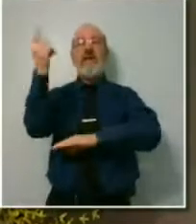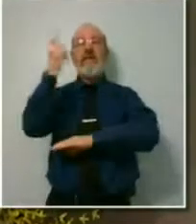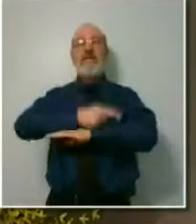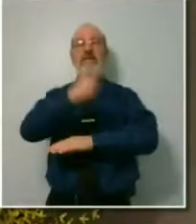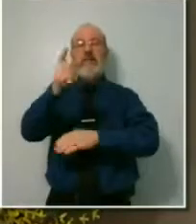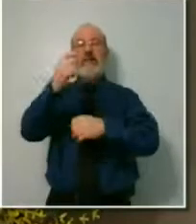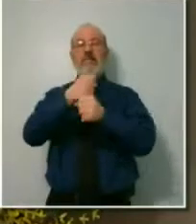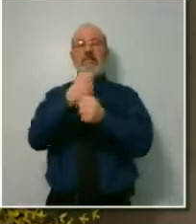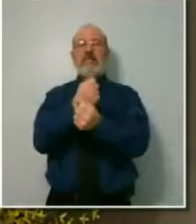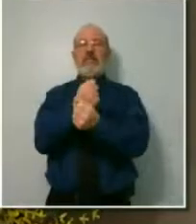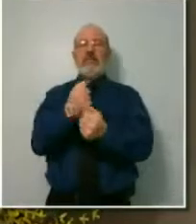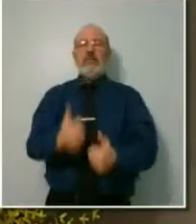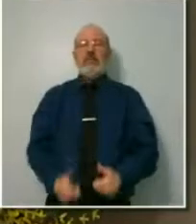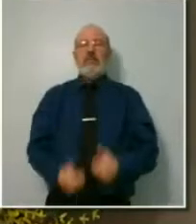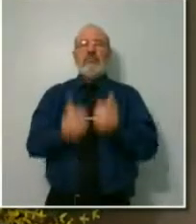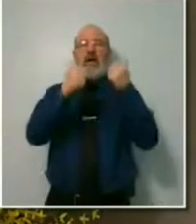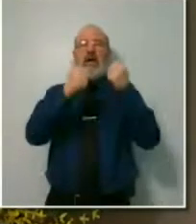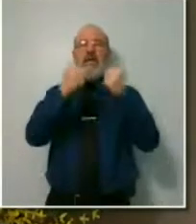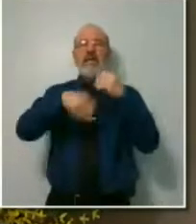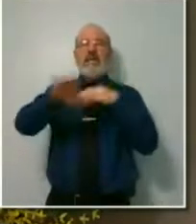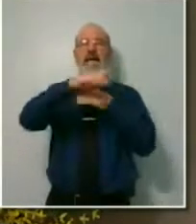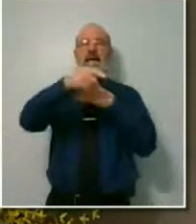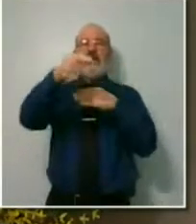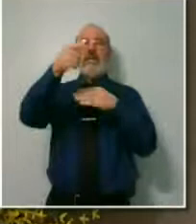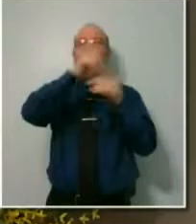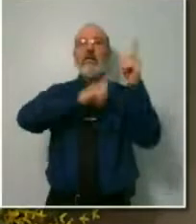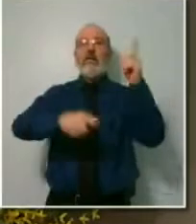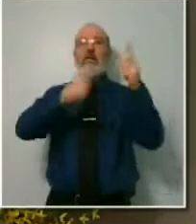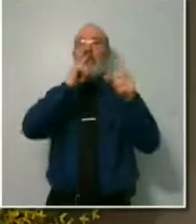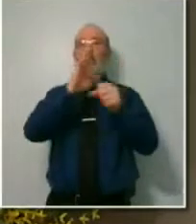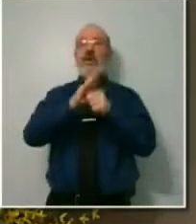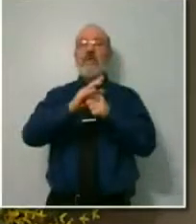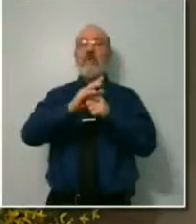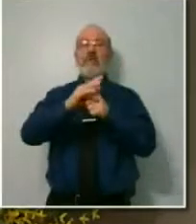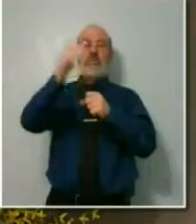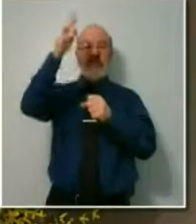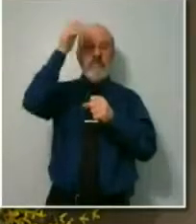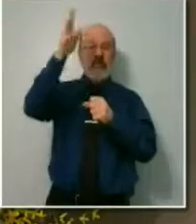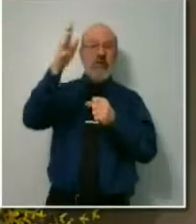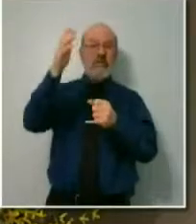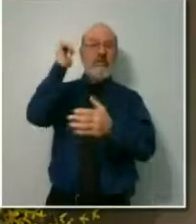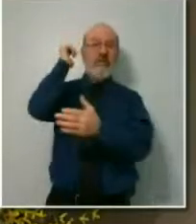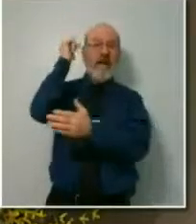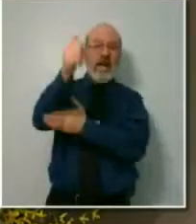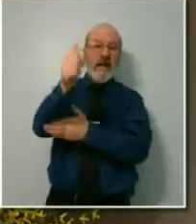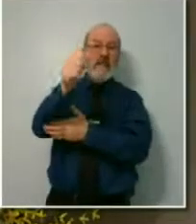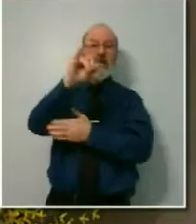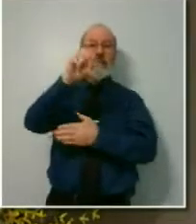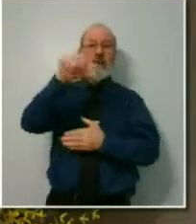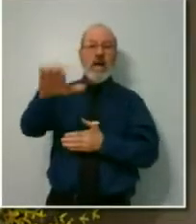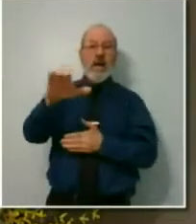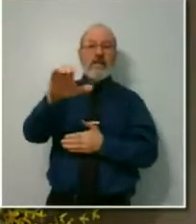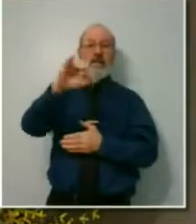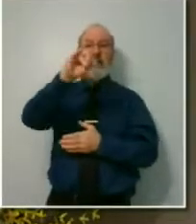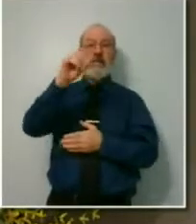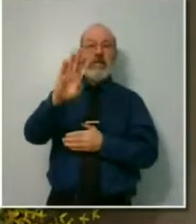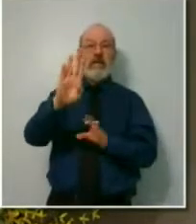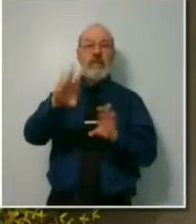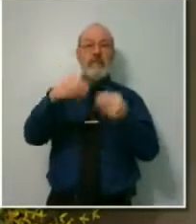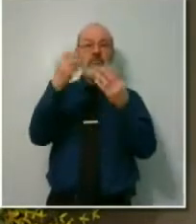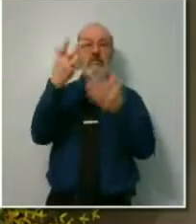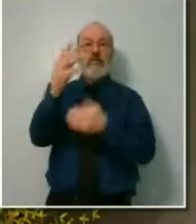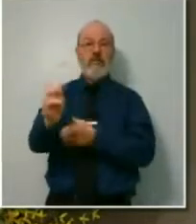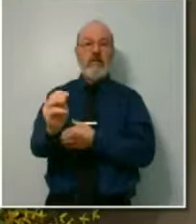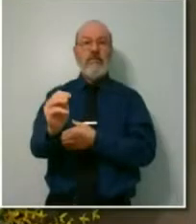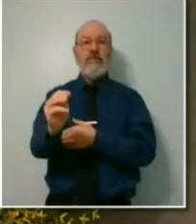in the land which the Lord sware unto thy fathers, to Abraham, to Isaac, and to Jacob, to give them."